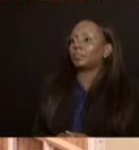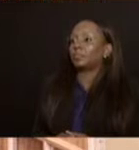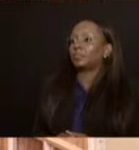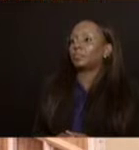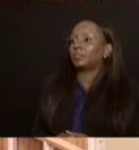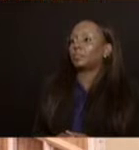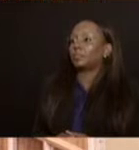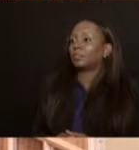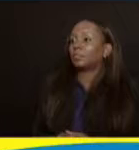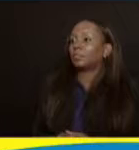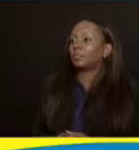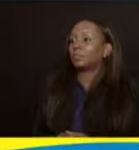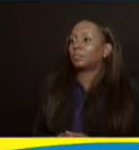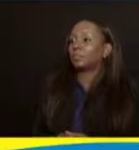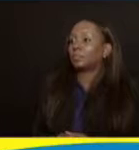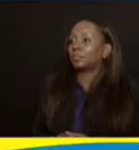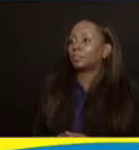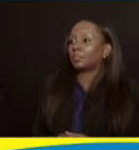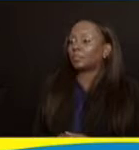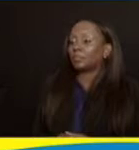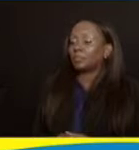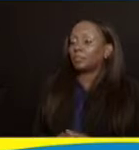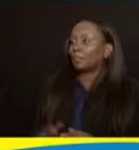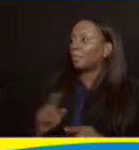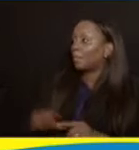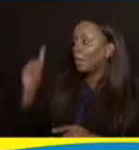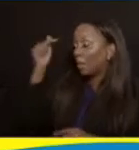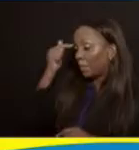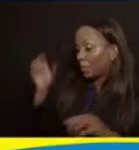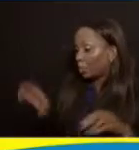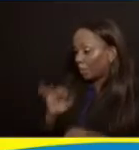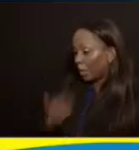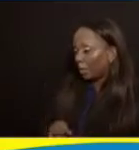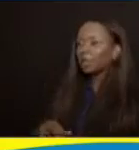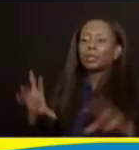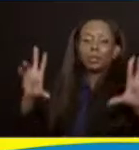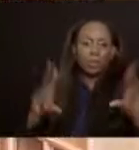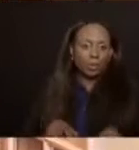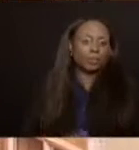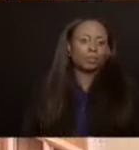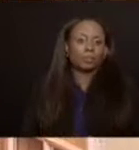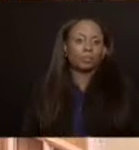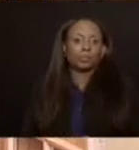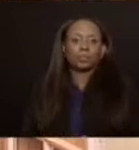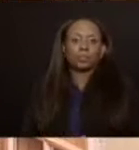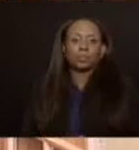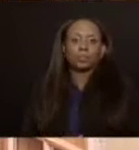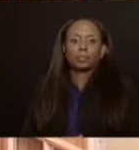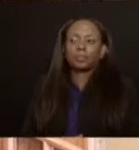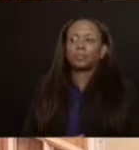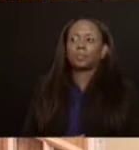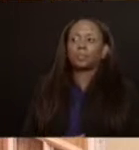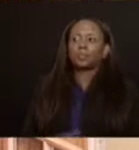Yes, but would government be looking at a similar incentive? No, we're not, because government has